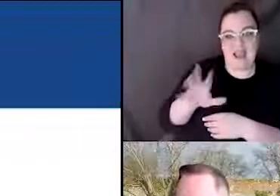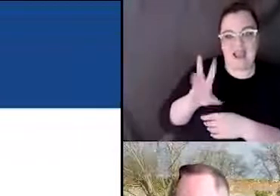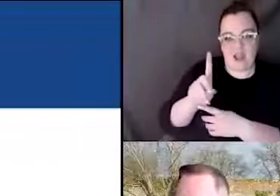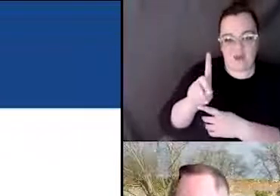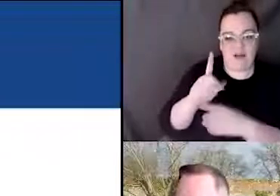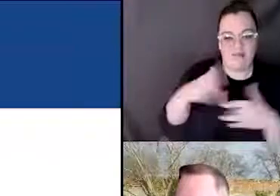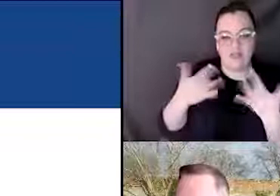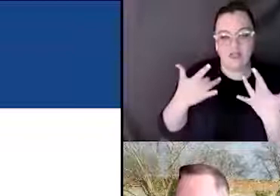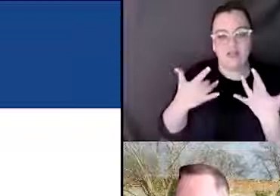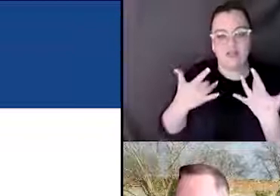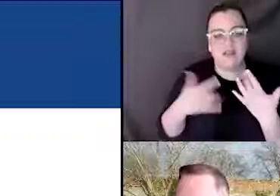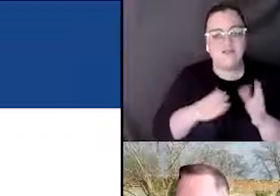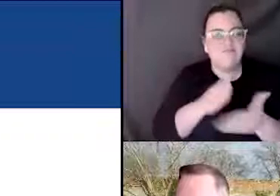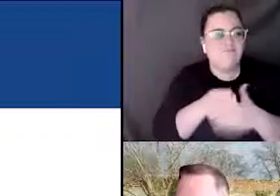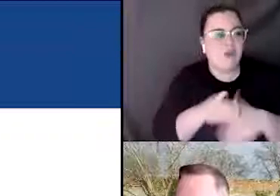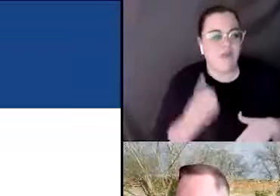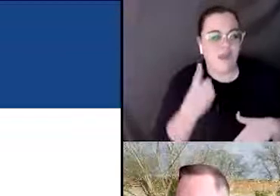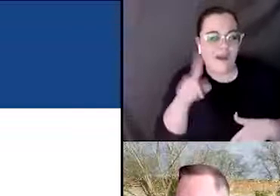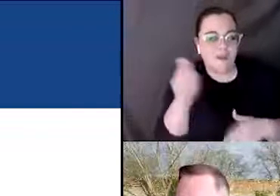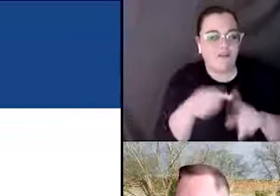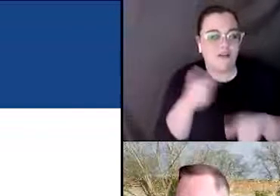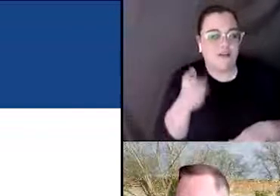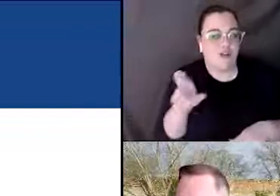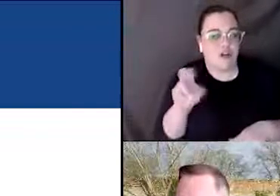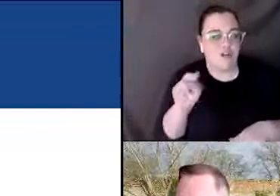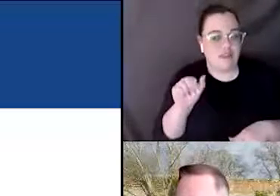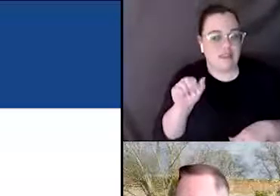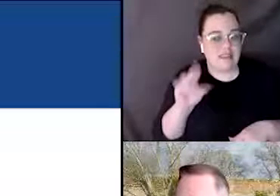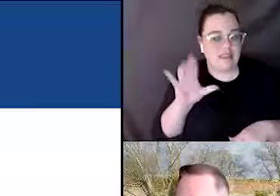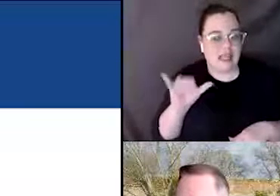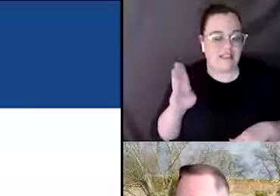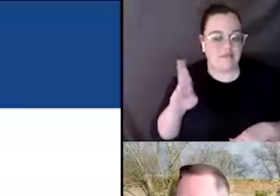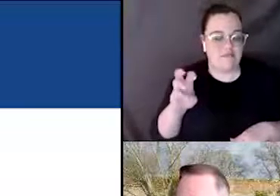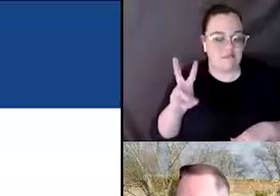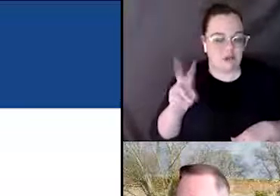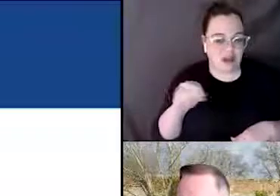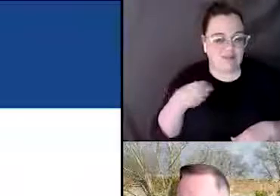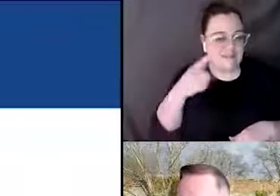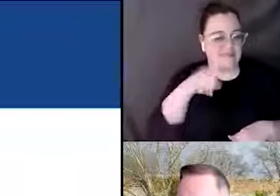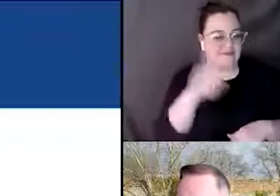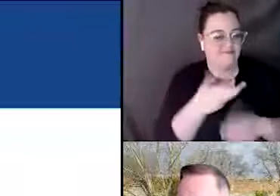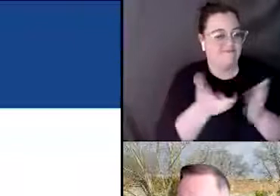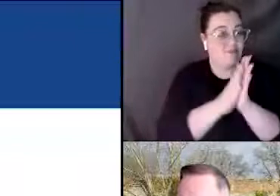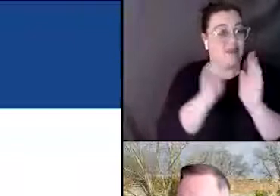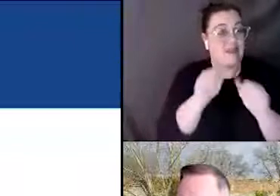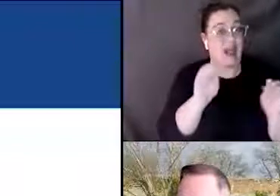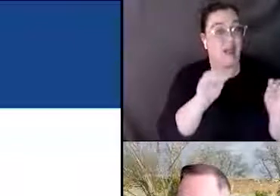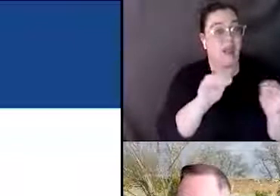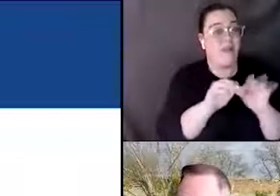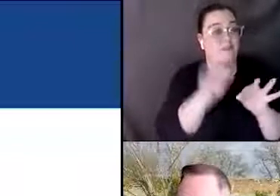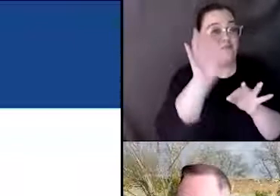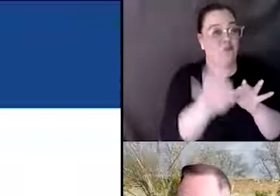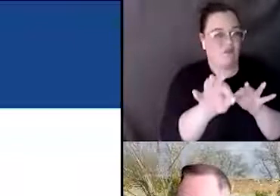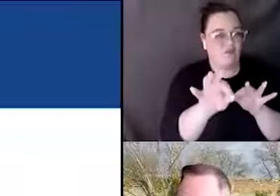there is a question from Dr. Nancy Brown. She asked if there was any chance of moving ShakeOut to spring because of